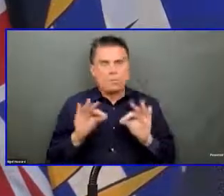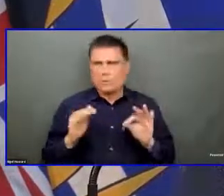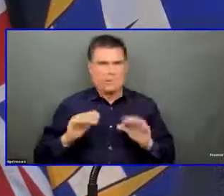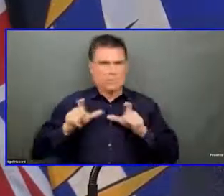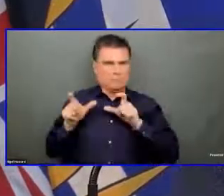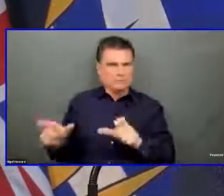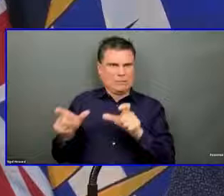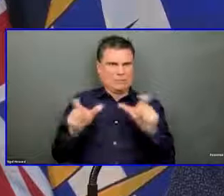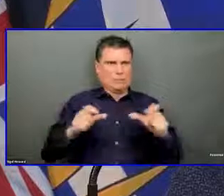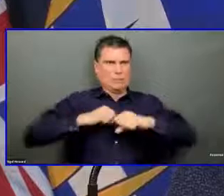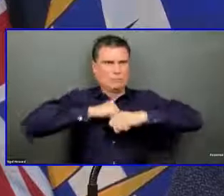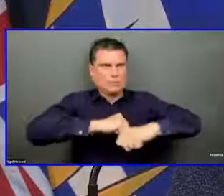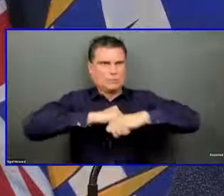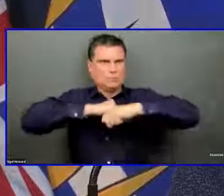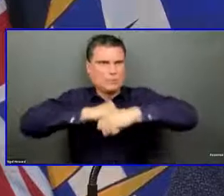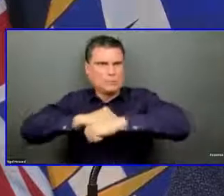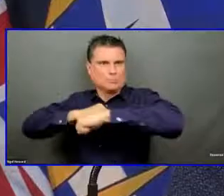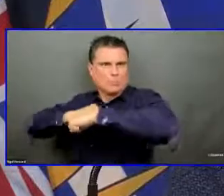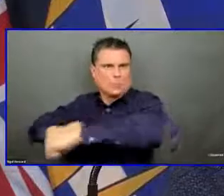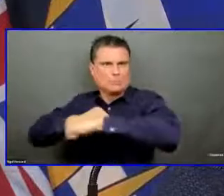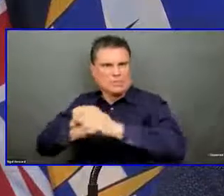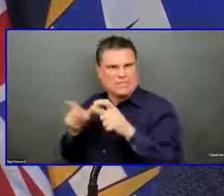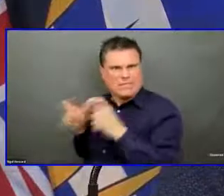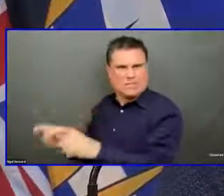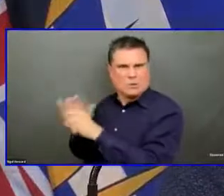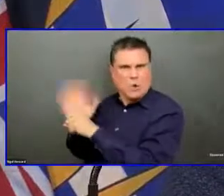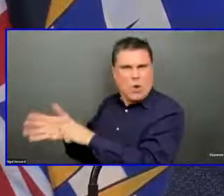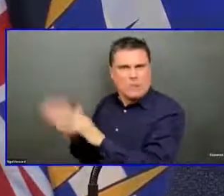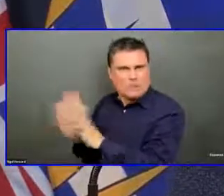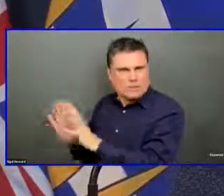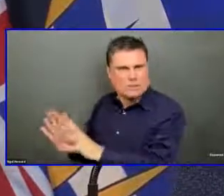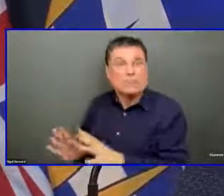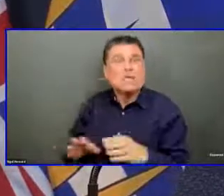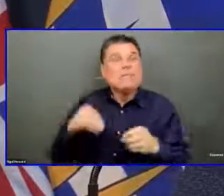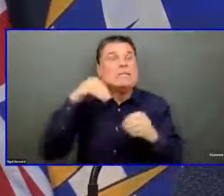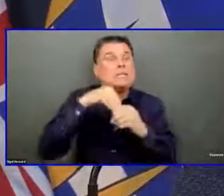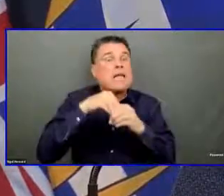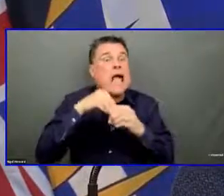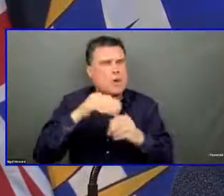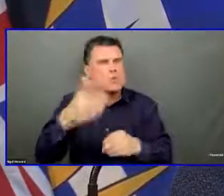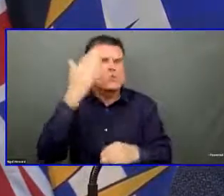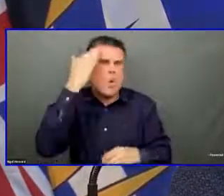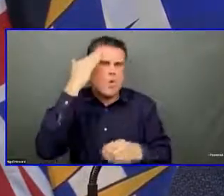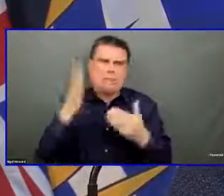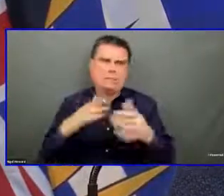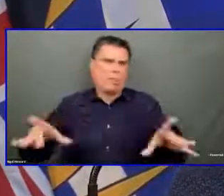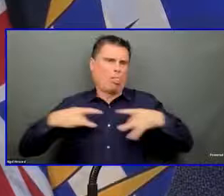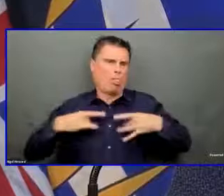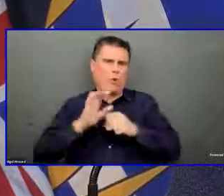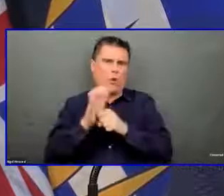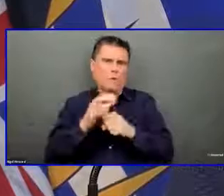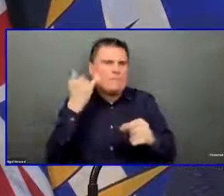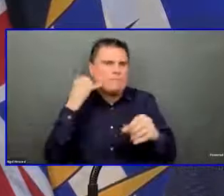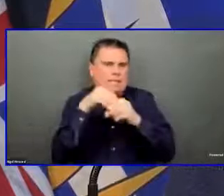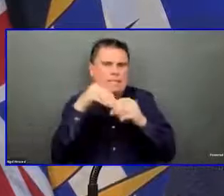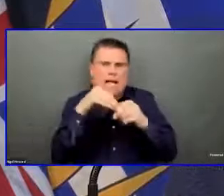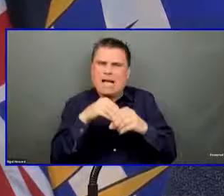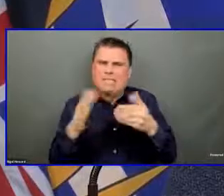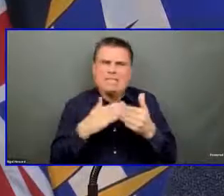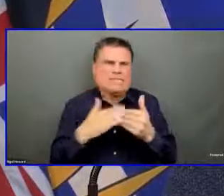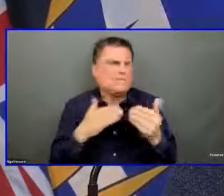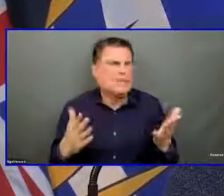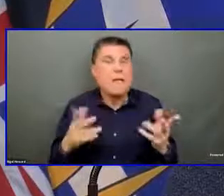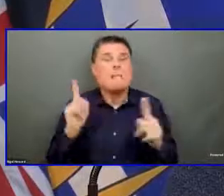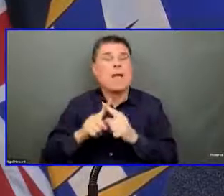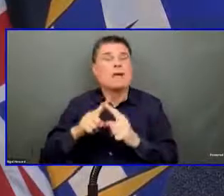spreads and takes advantage. We can spend time with a maximum of 10 people, the same